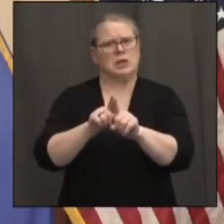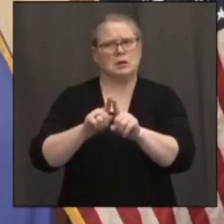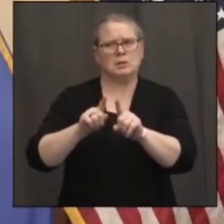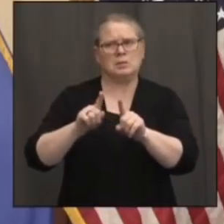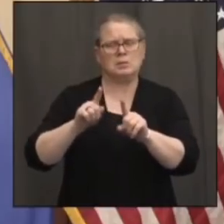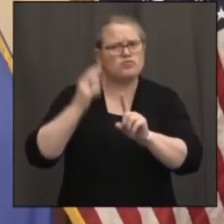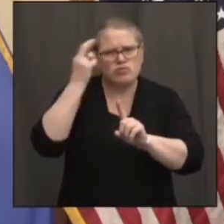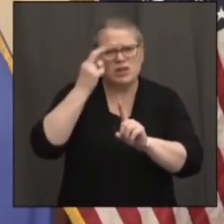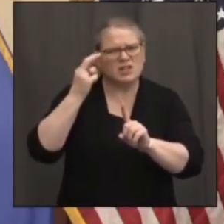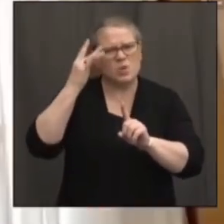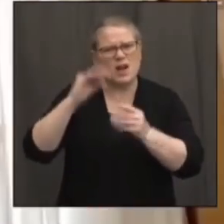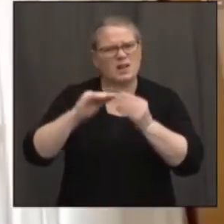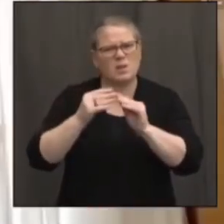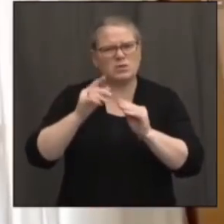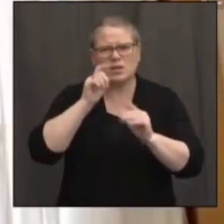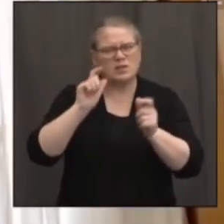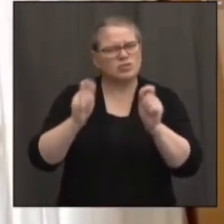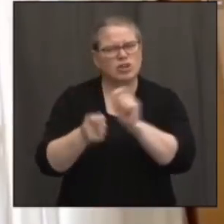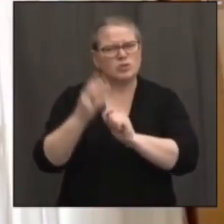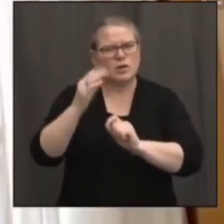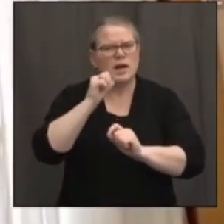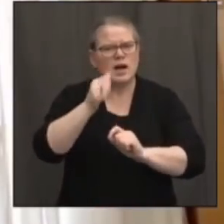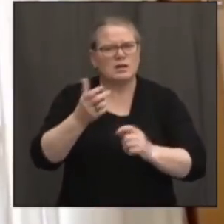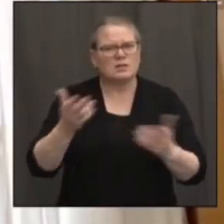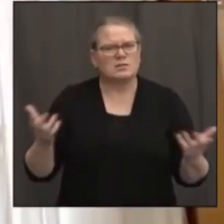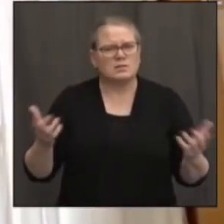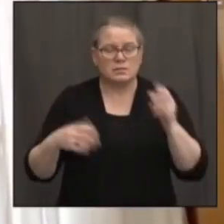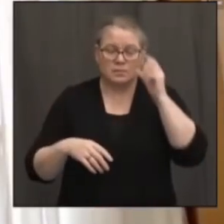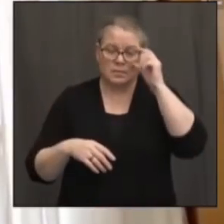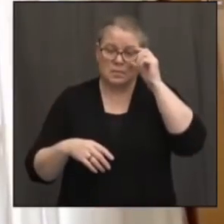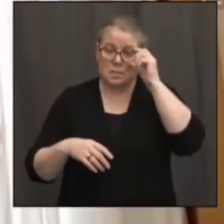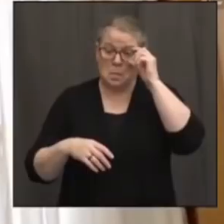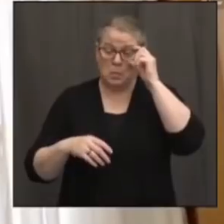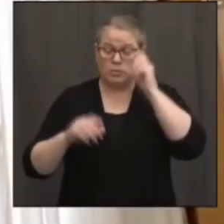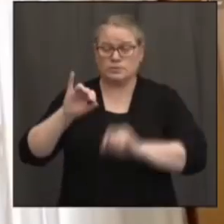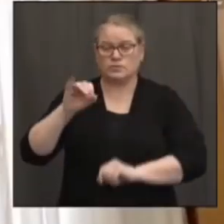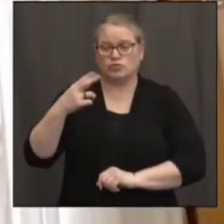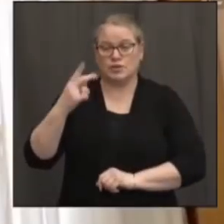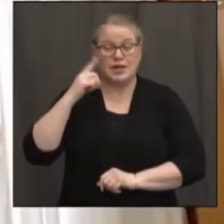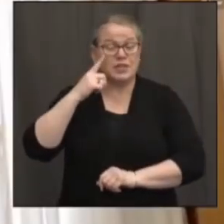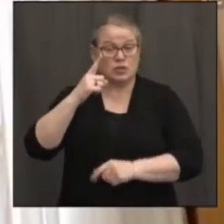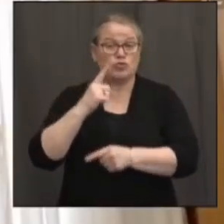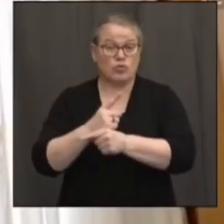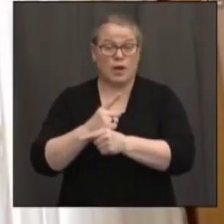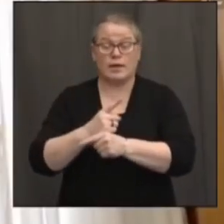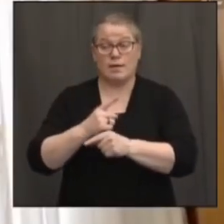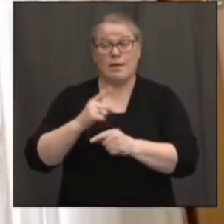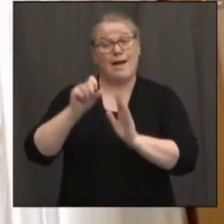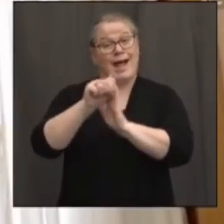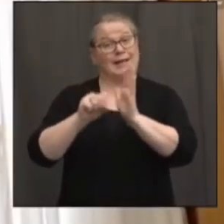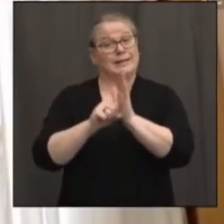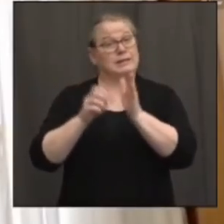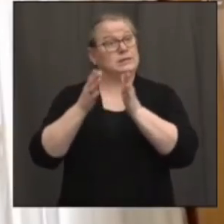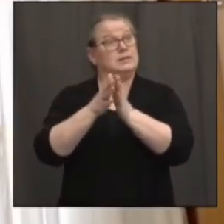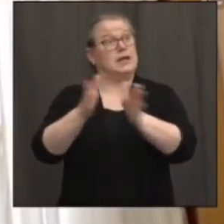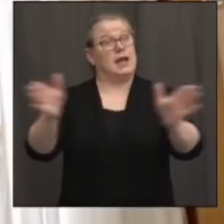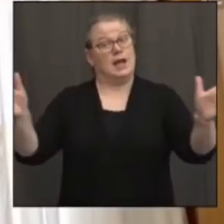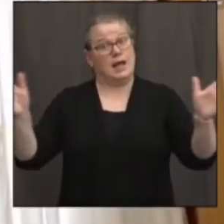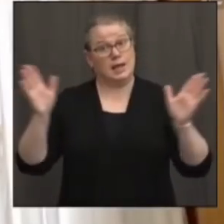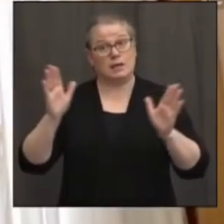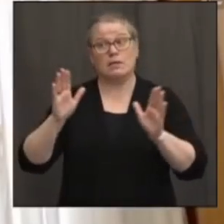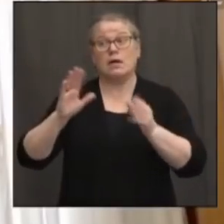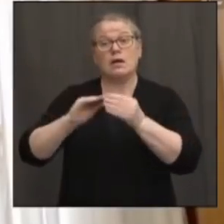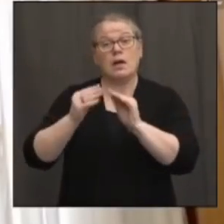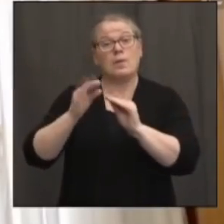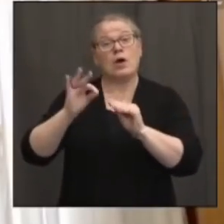Yeah, Hugh, I think you're right. I mean, overall as a state, we're not far off our kind of all-time highs in the number of tests we're recording